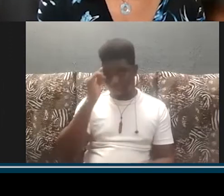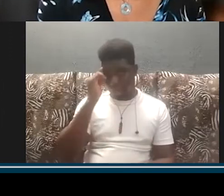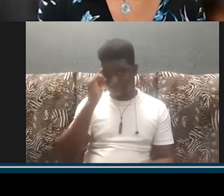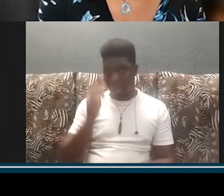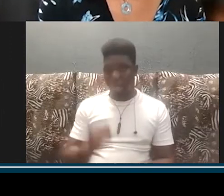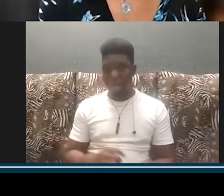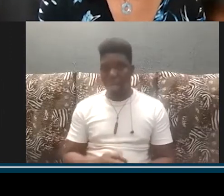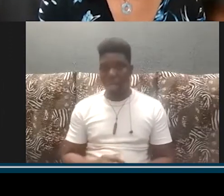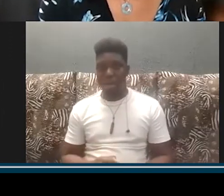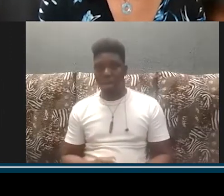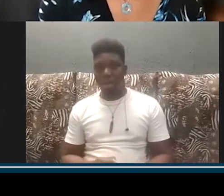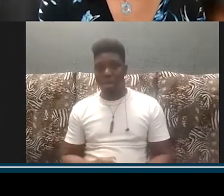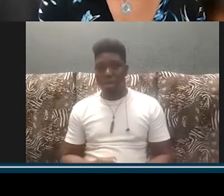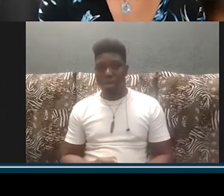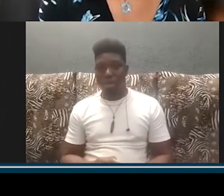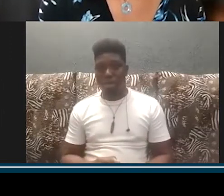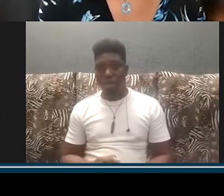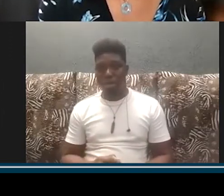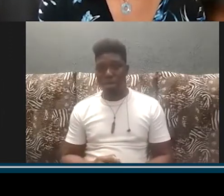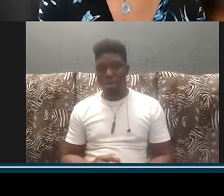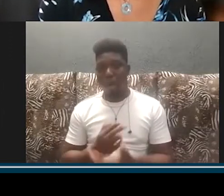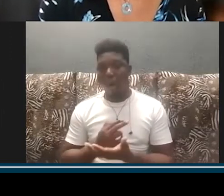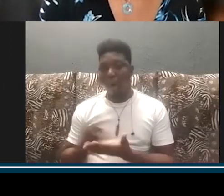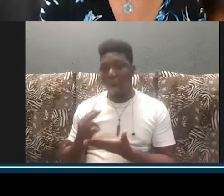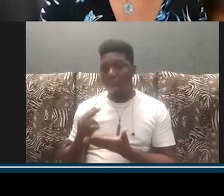holy cow, there's so many.